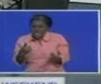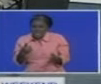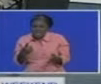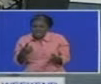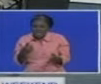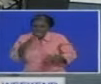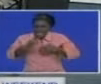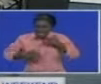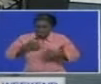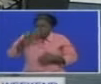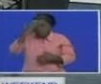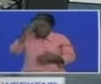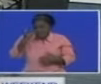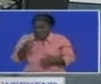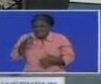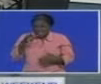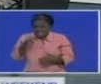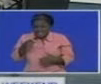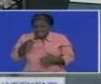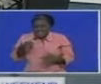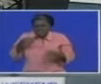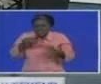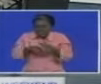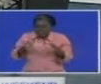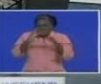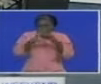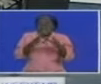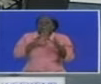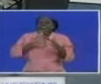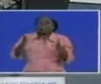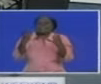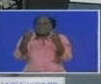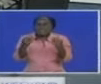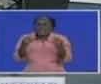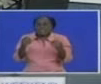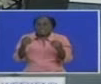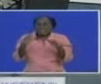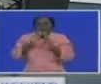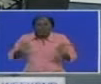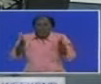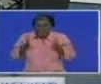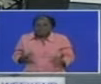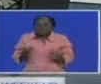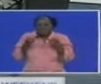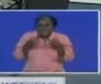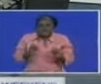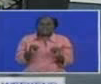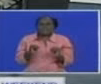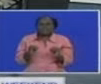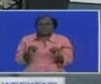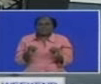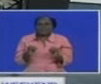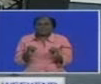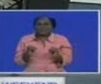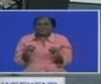emotional, because dismantling those deep-rooted is not easy, and nobody will try it. Believe me, nobody will try it. What is